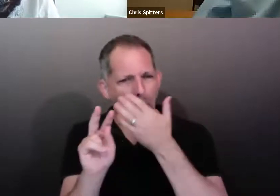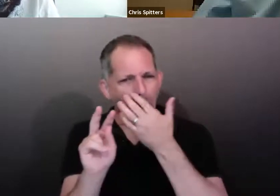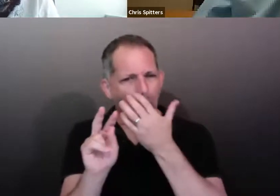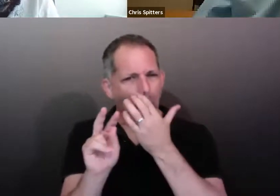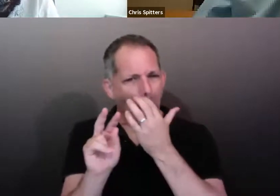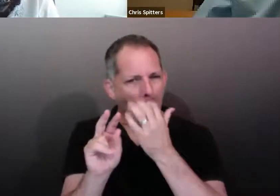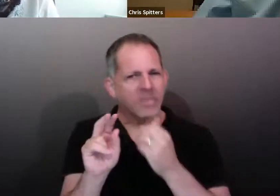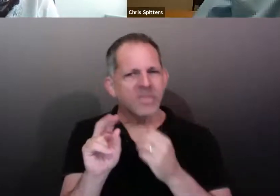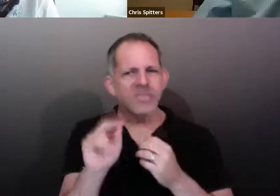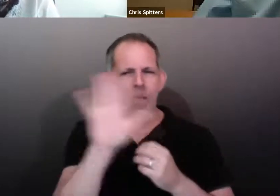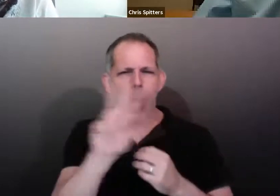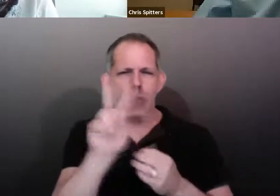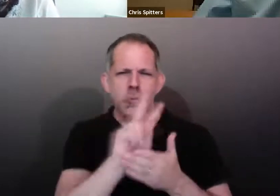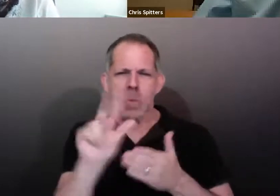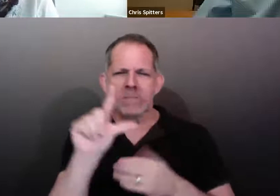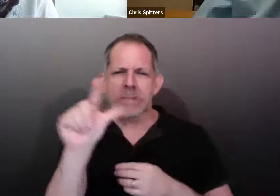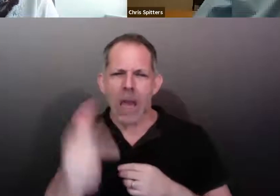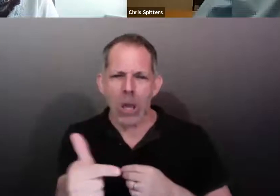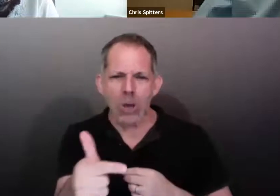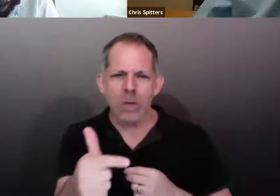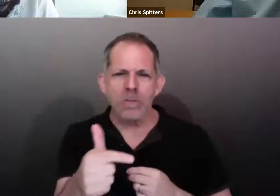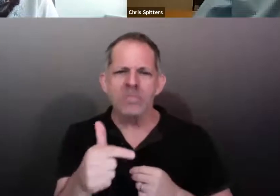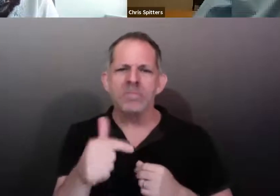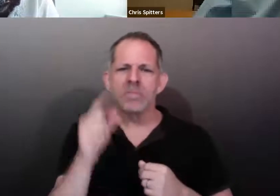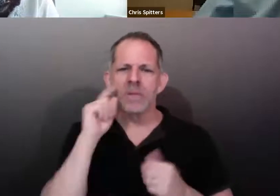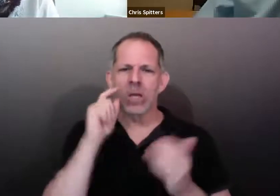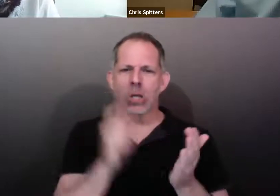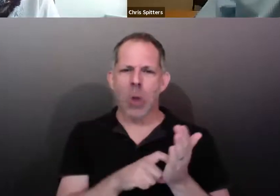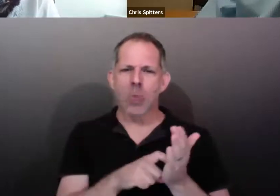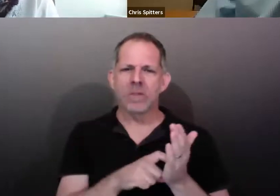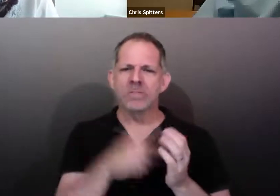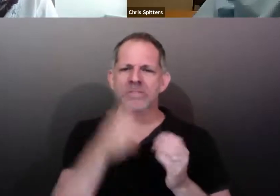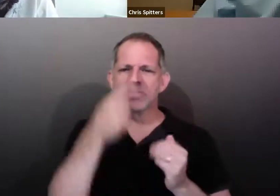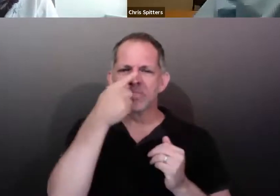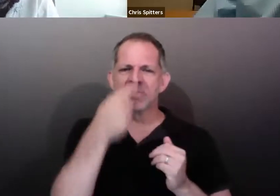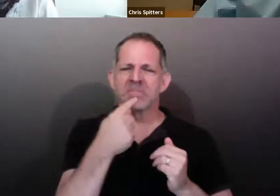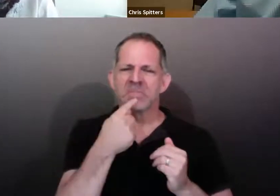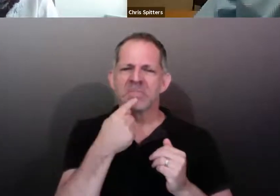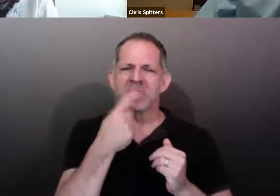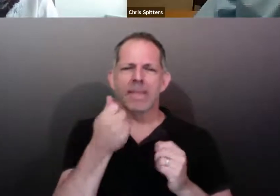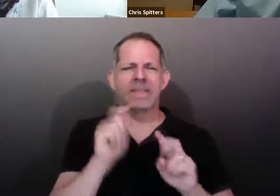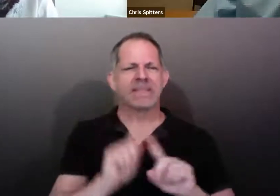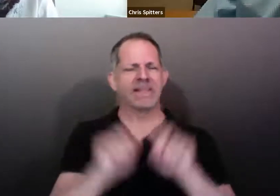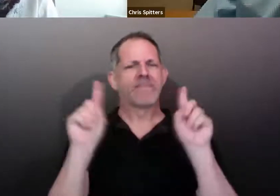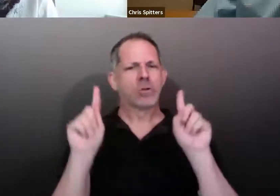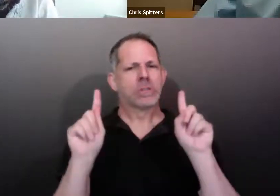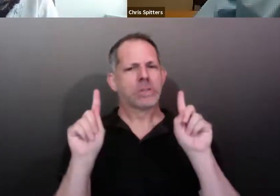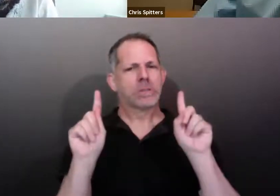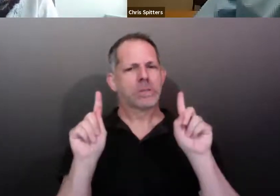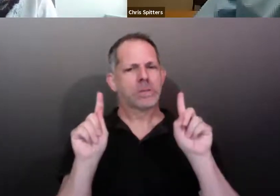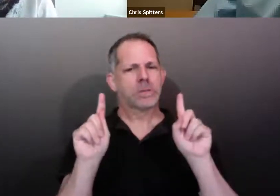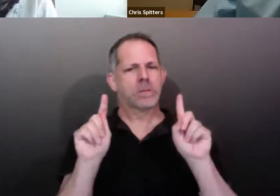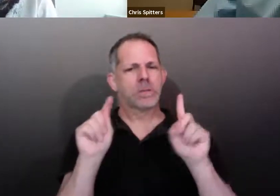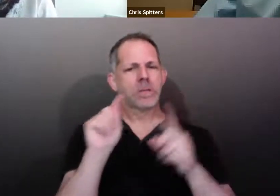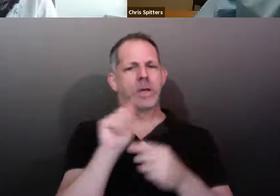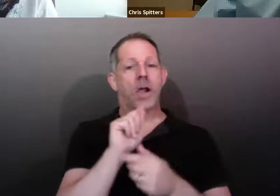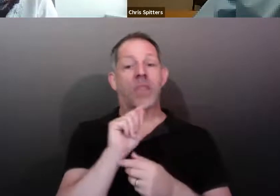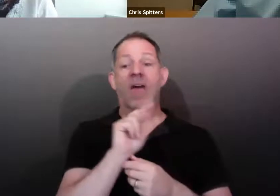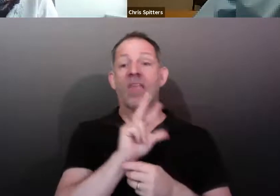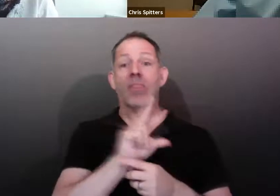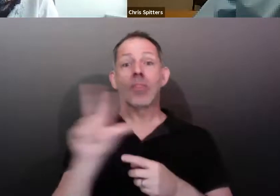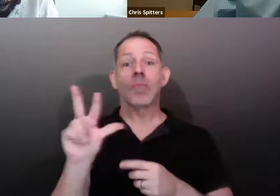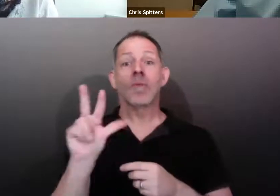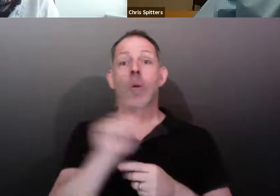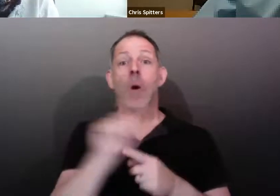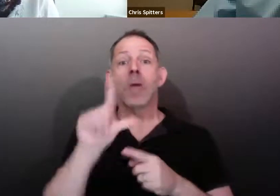weeks, and then I was able to start to take small walks again. But really, it wasn't until